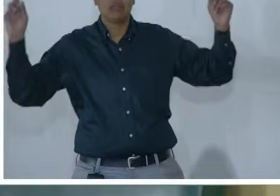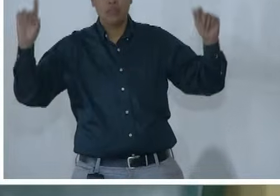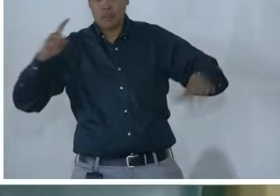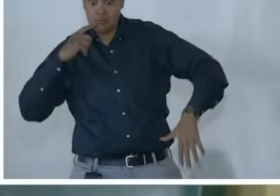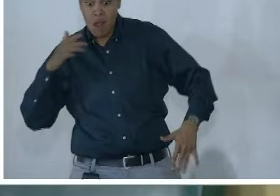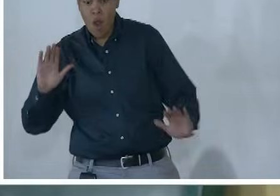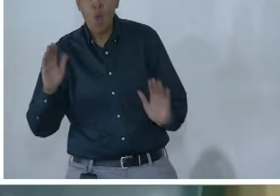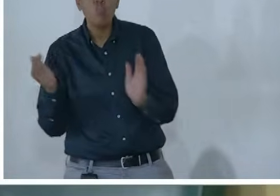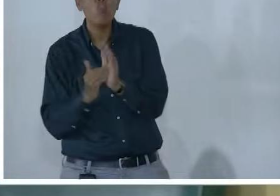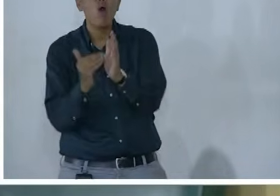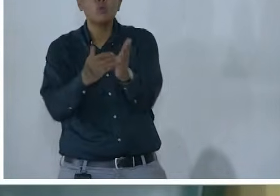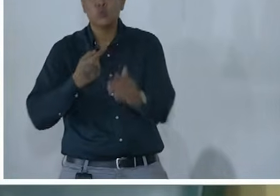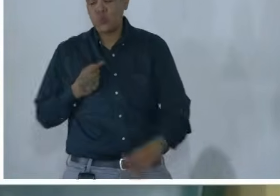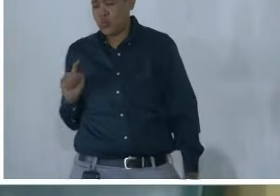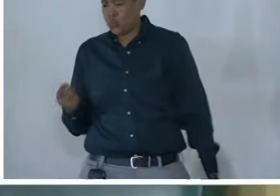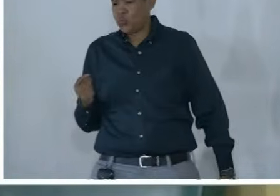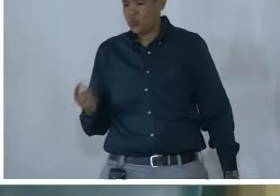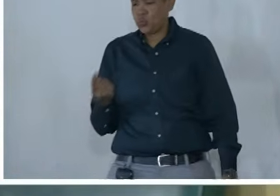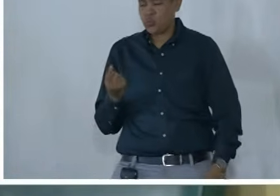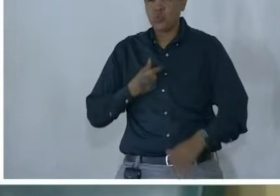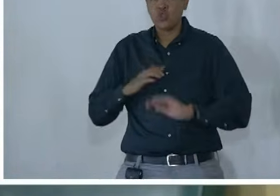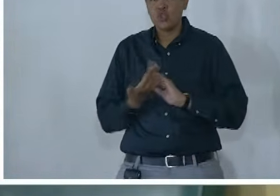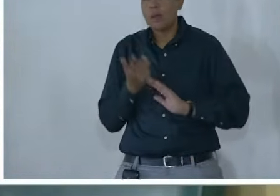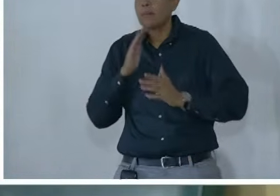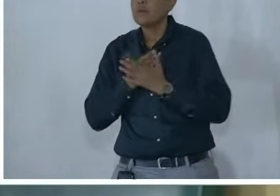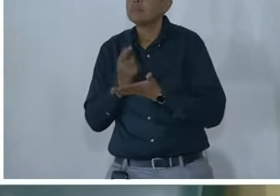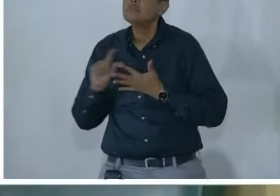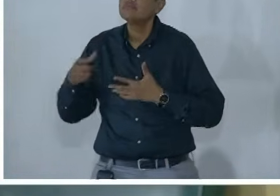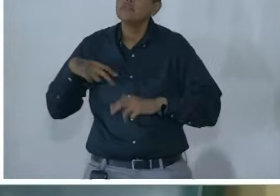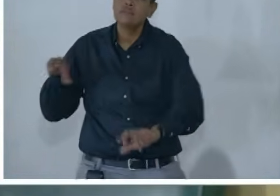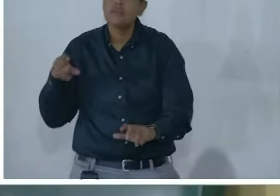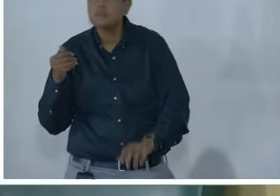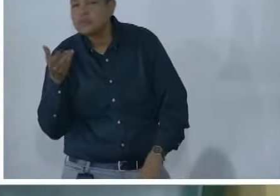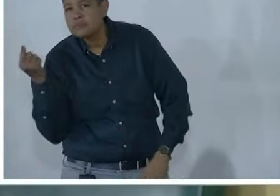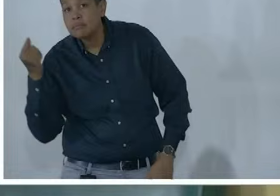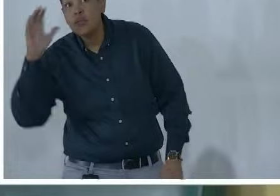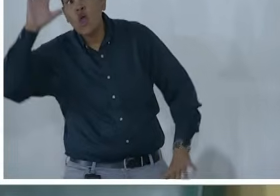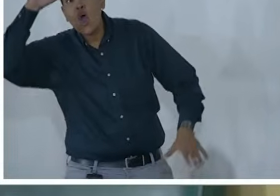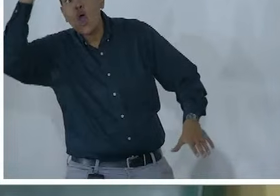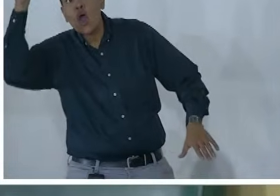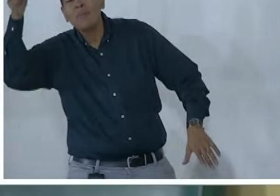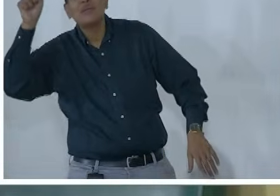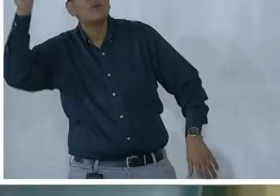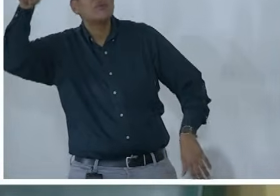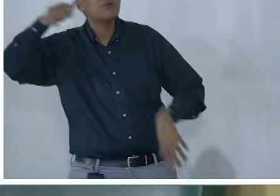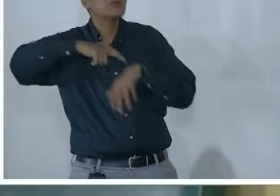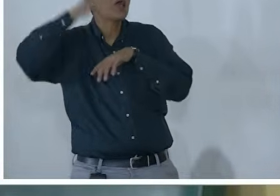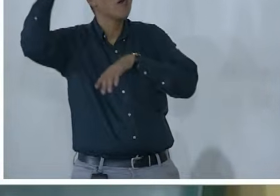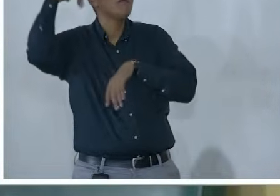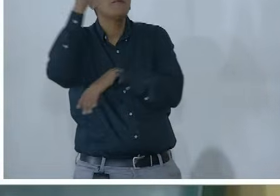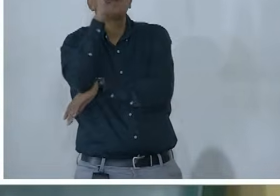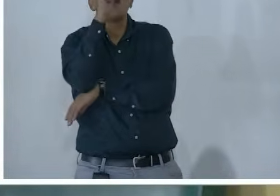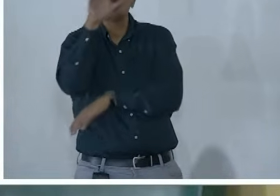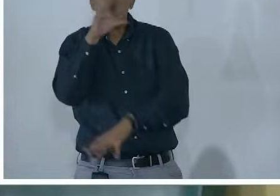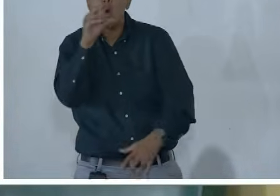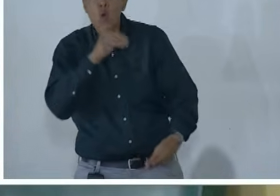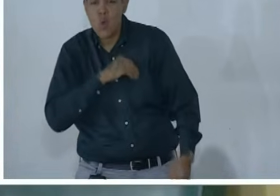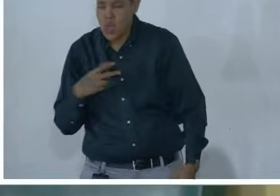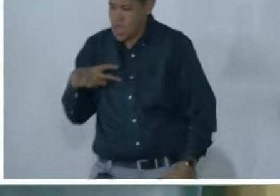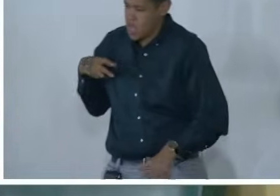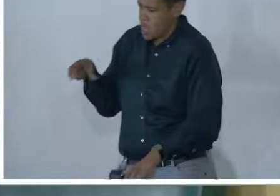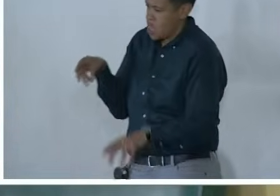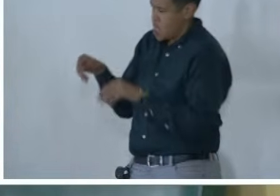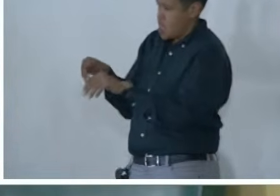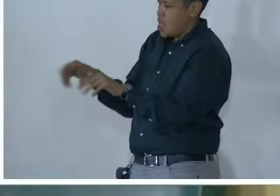of ordinary Jamaicans to become shareholders in companies that were once privately owned, while